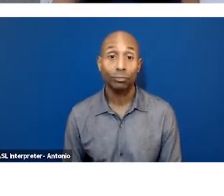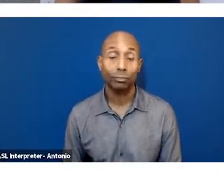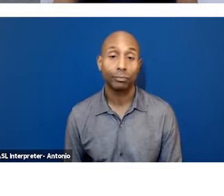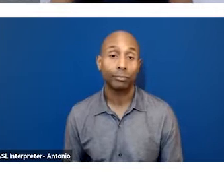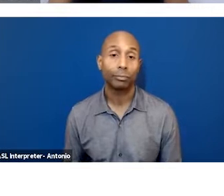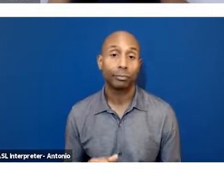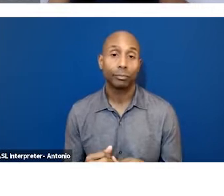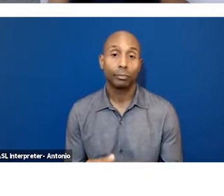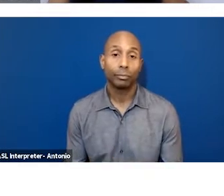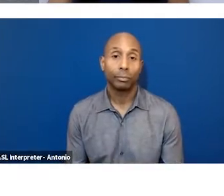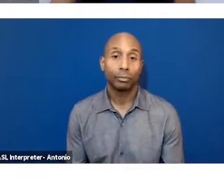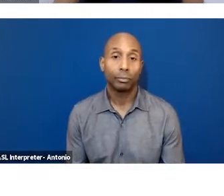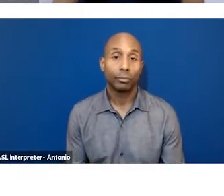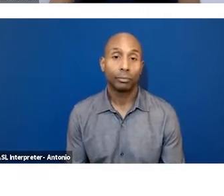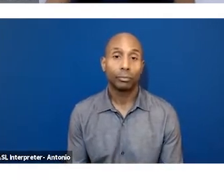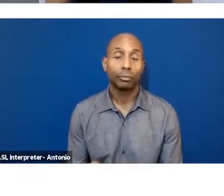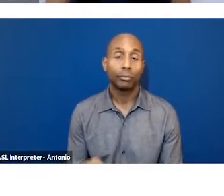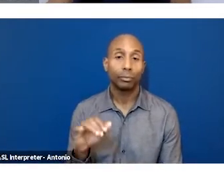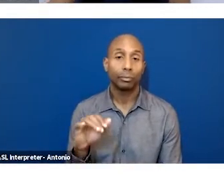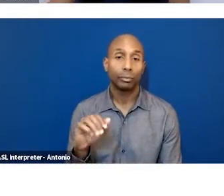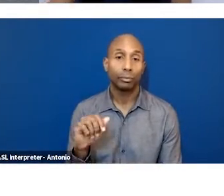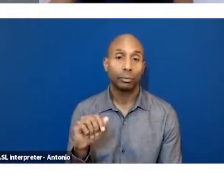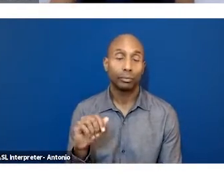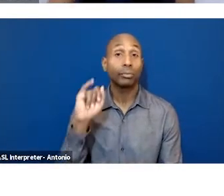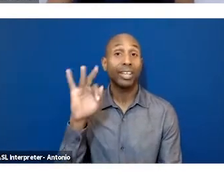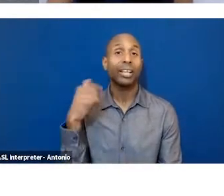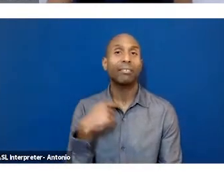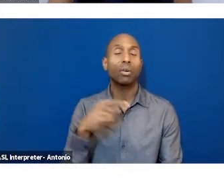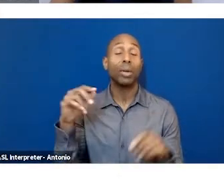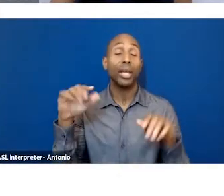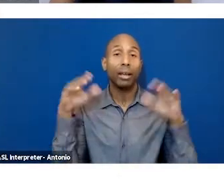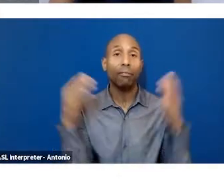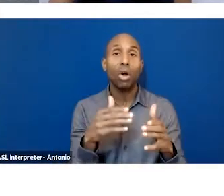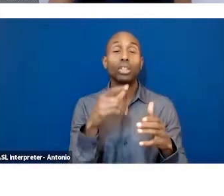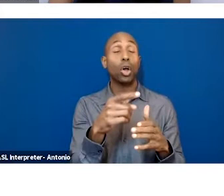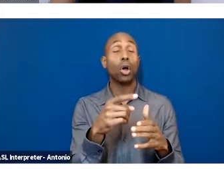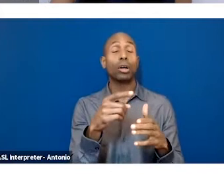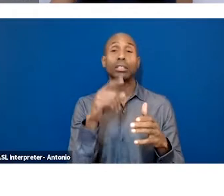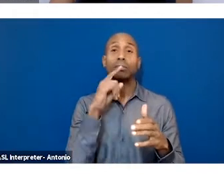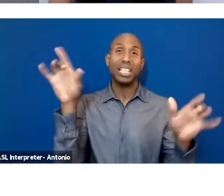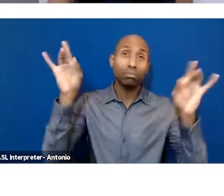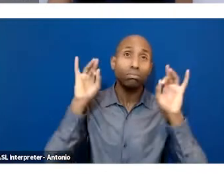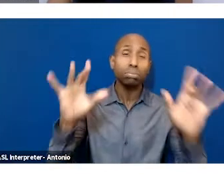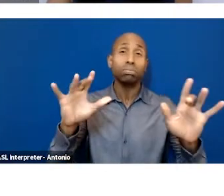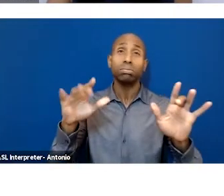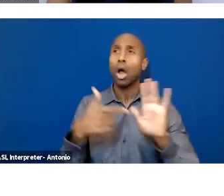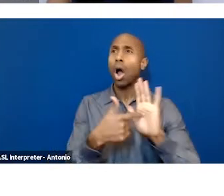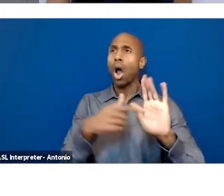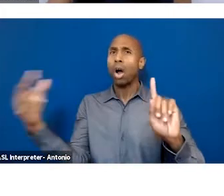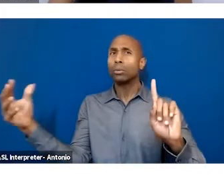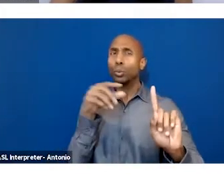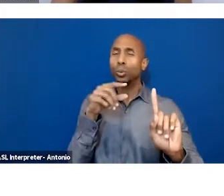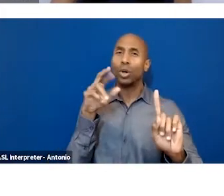the spectacular, outrageous forms of fashion racism is they don't get at the underlying